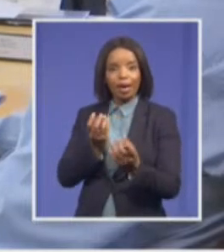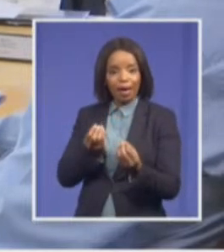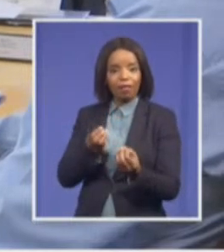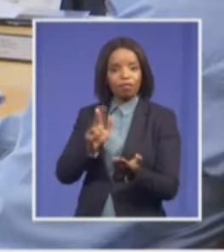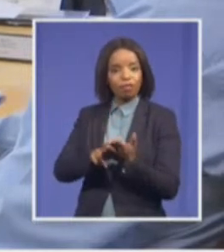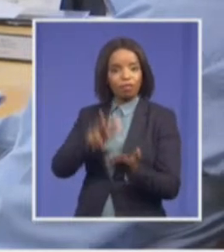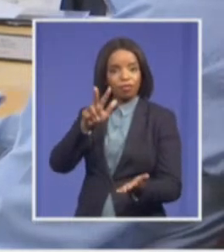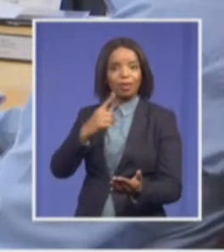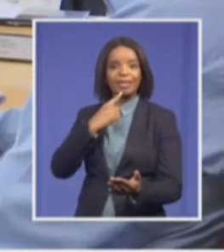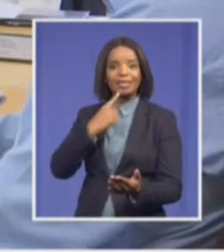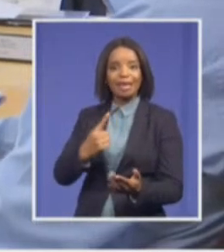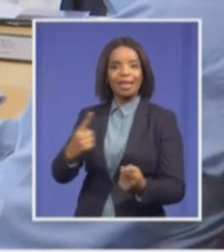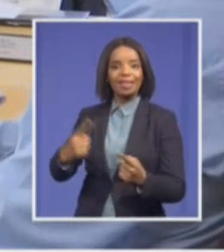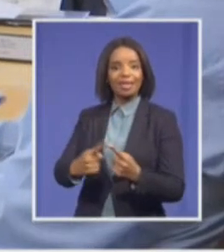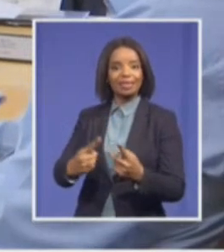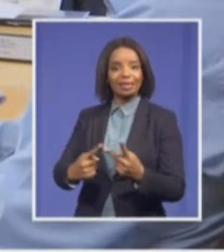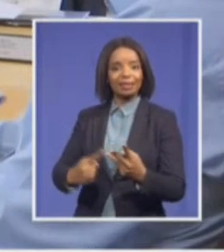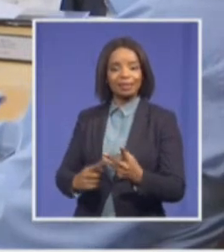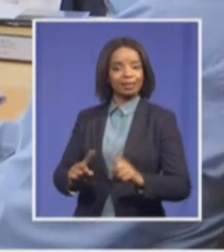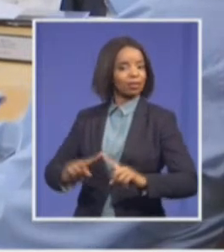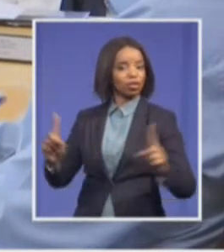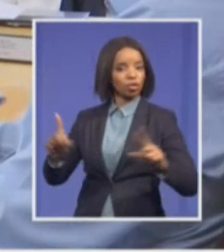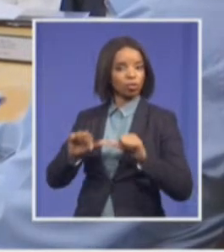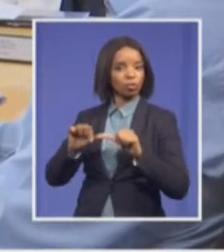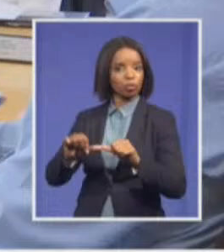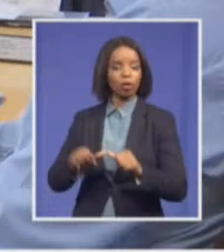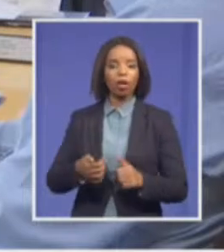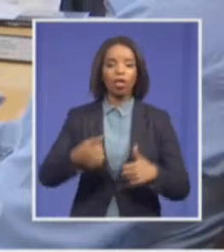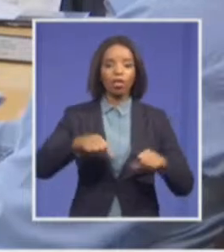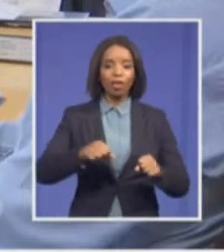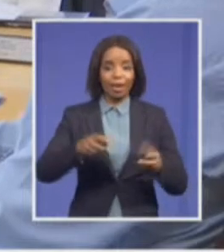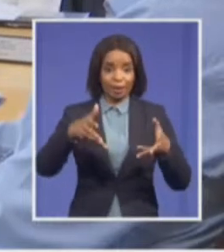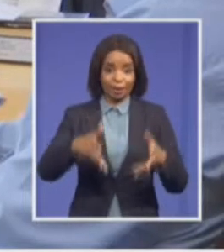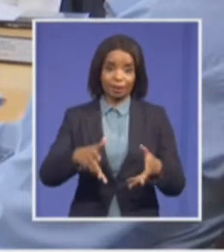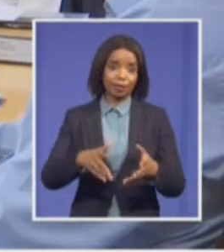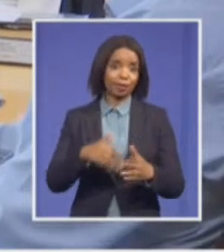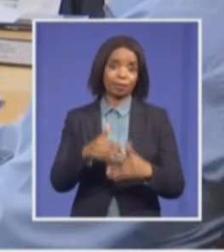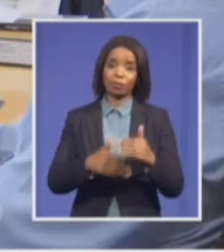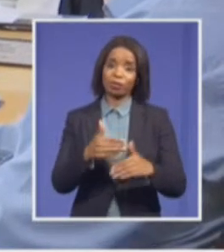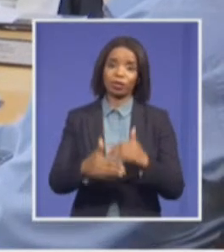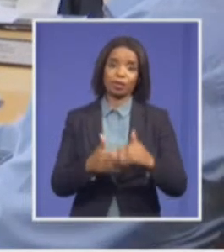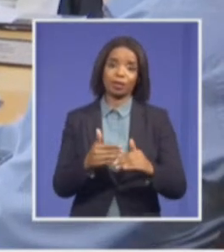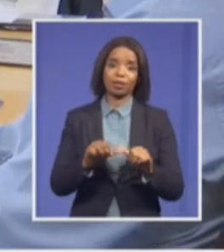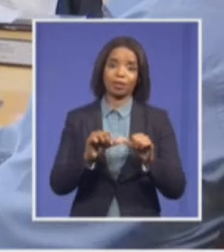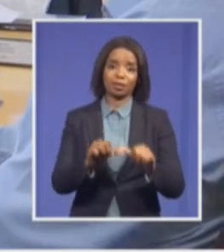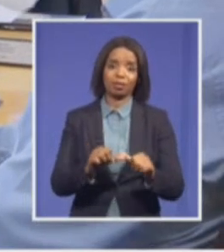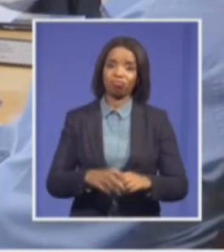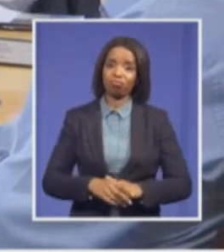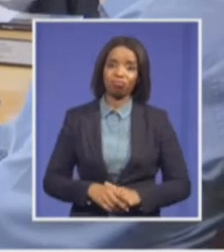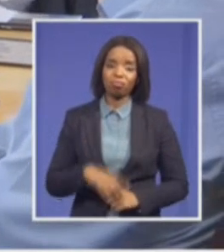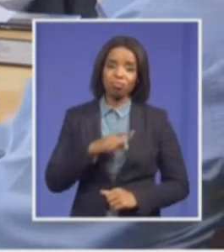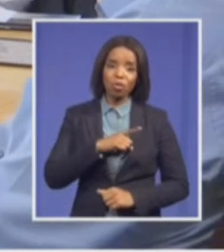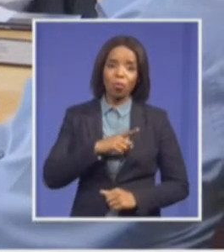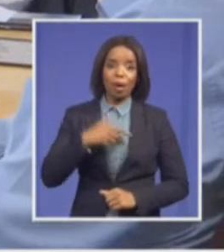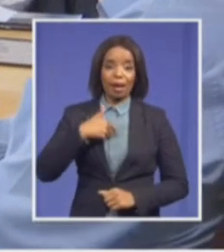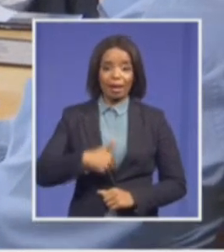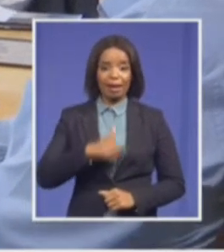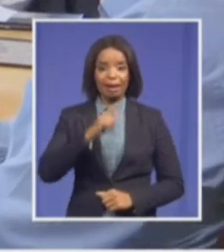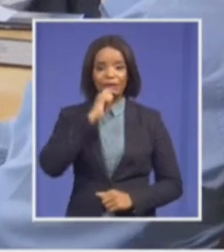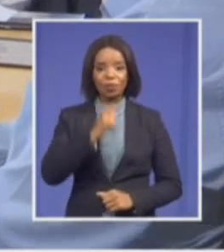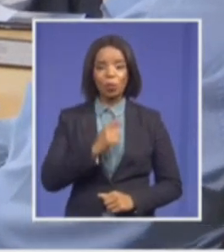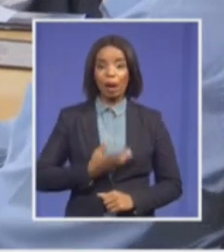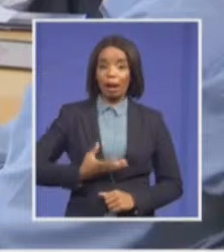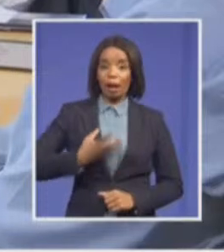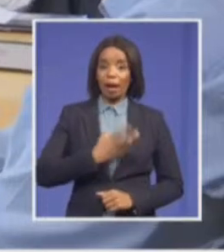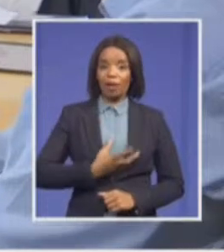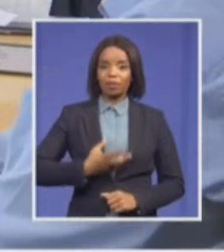interdict these proceedings, because I would be very uncomfortable with the board that prima facie a court